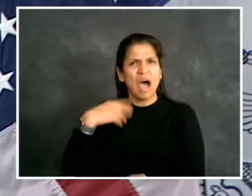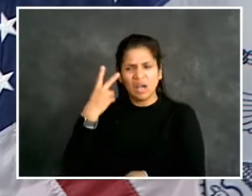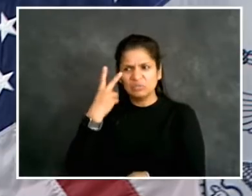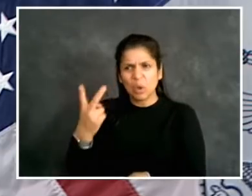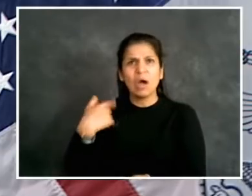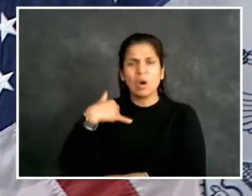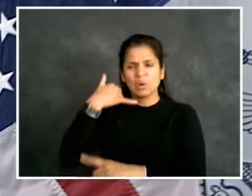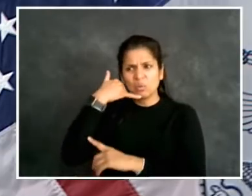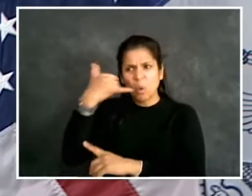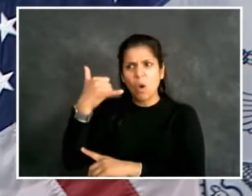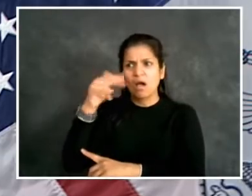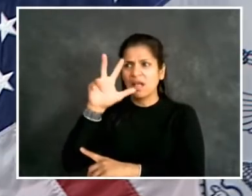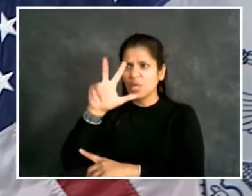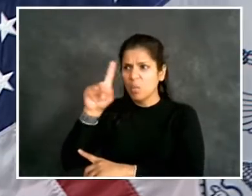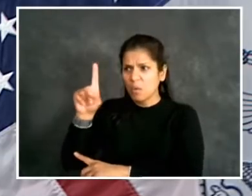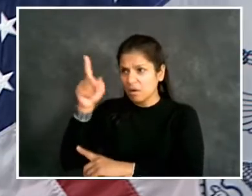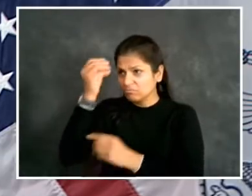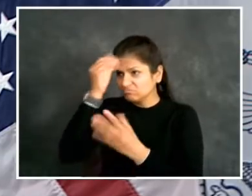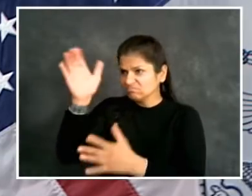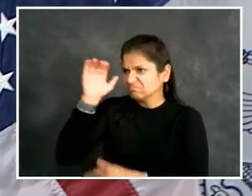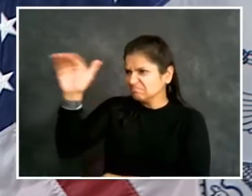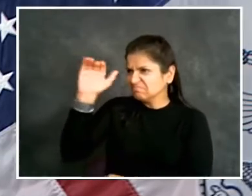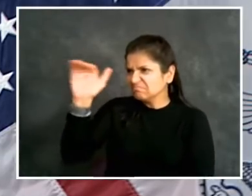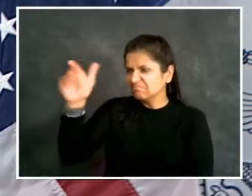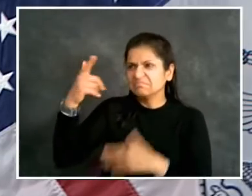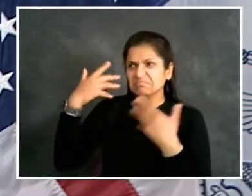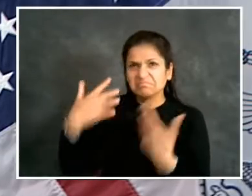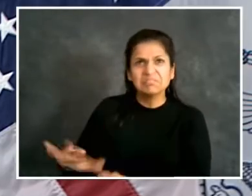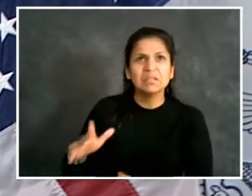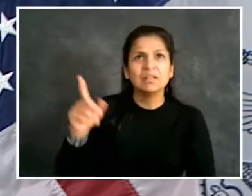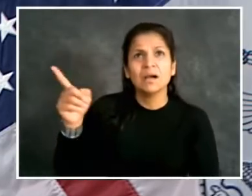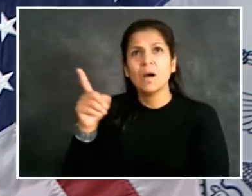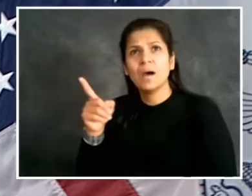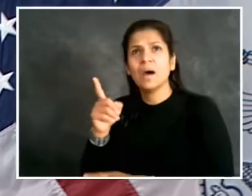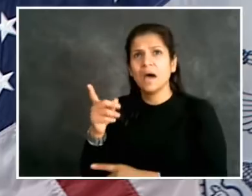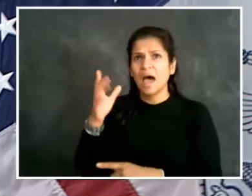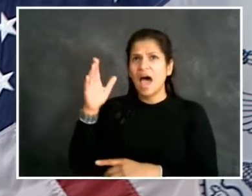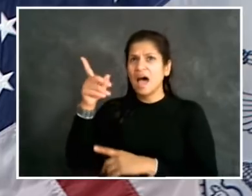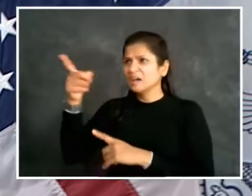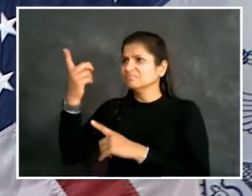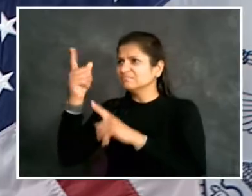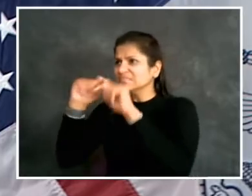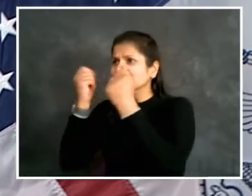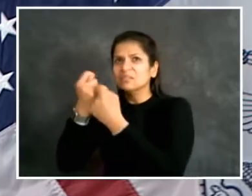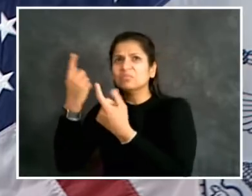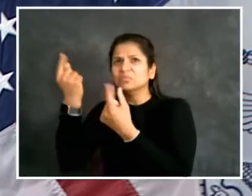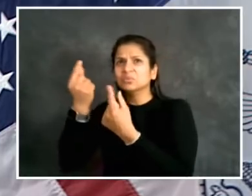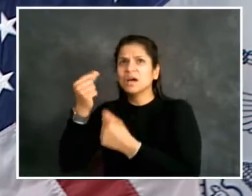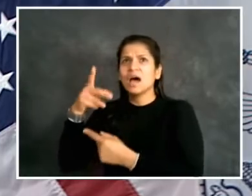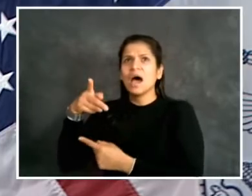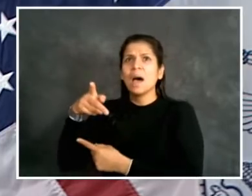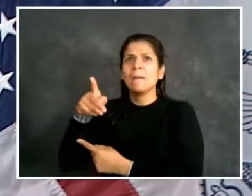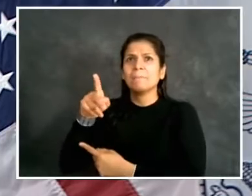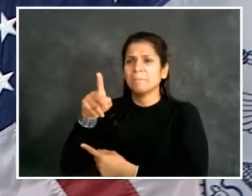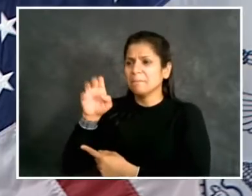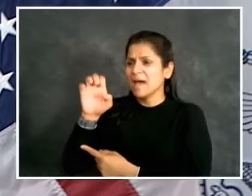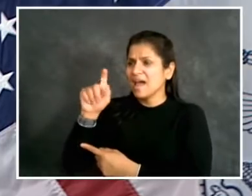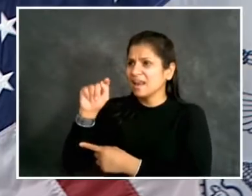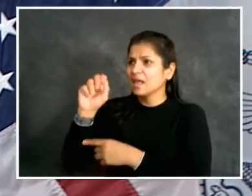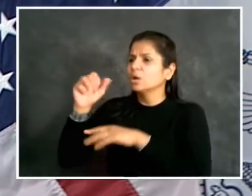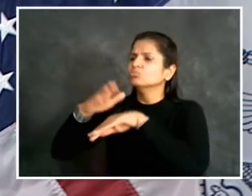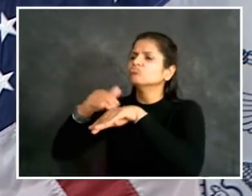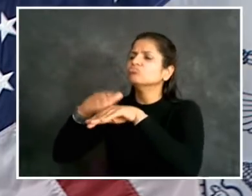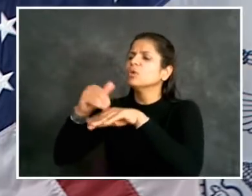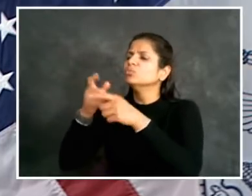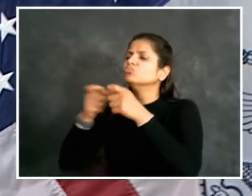social distancing regulations. Now, I don't know whether you've seen the situation in New Orleans where the rats are out in the streets in droves.